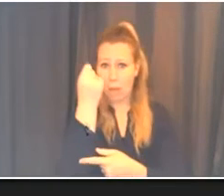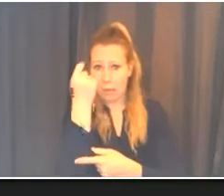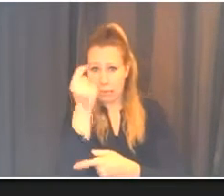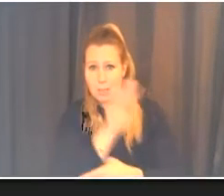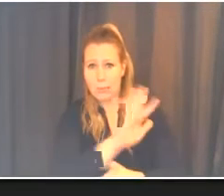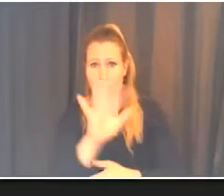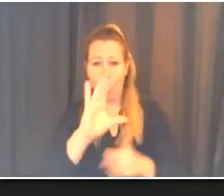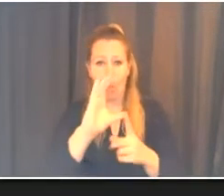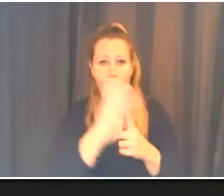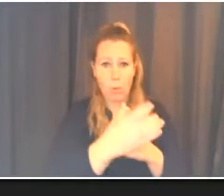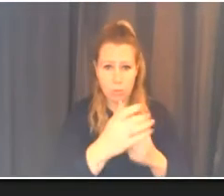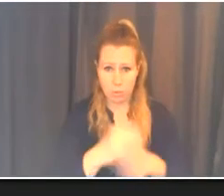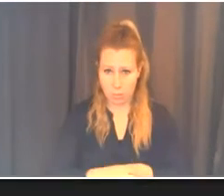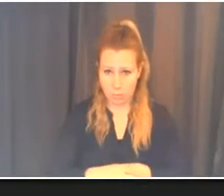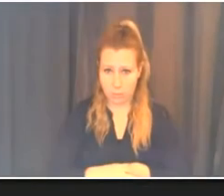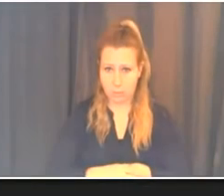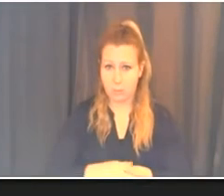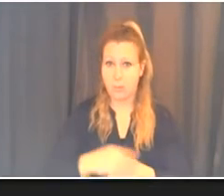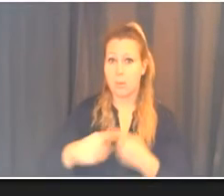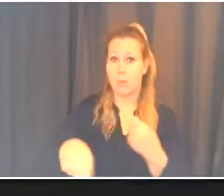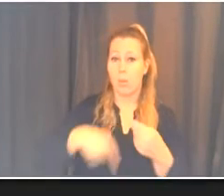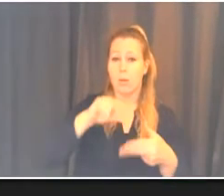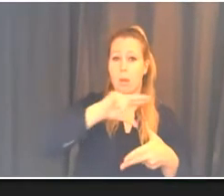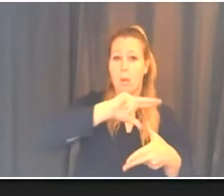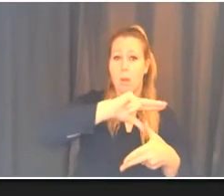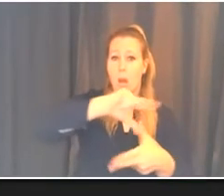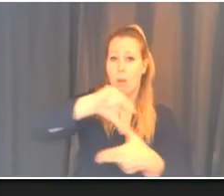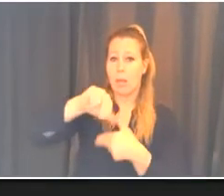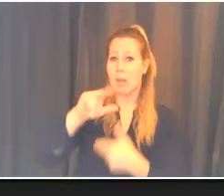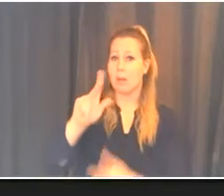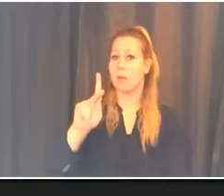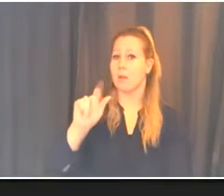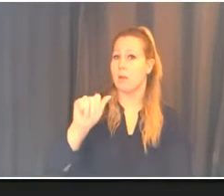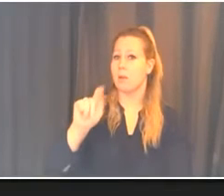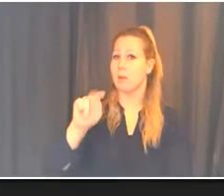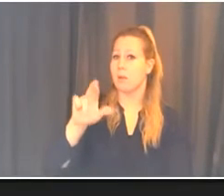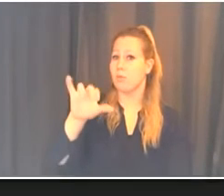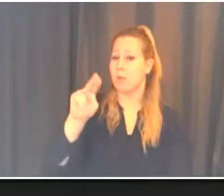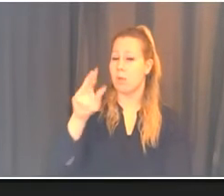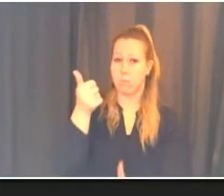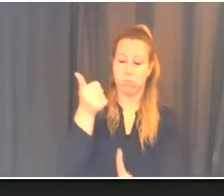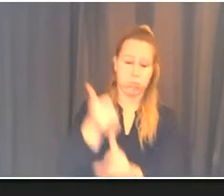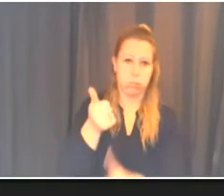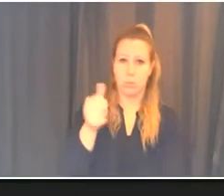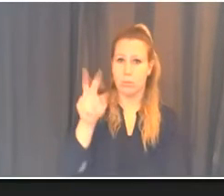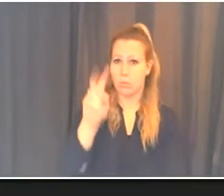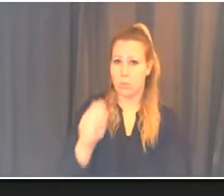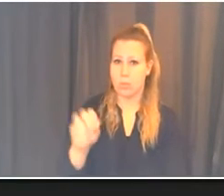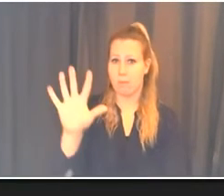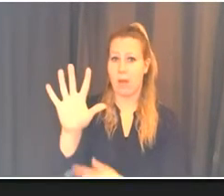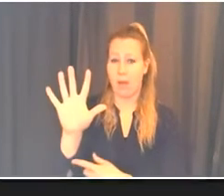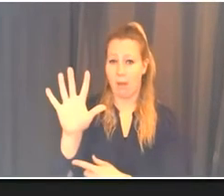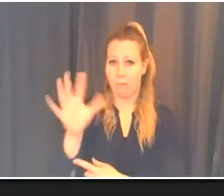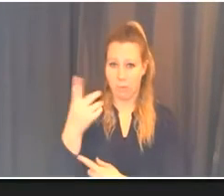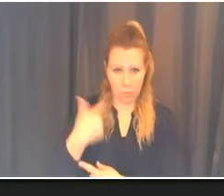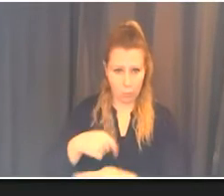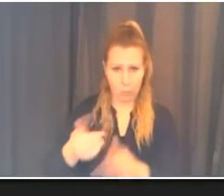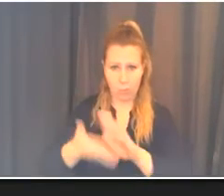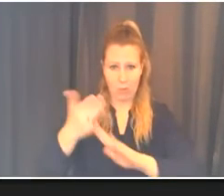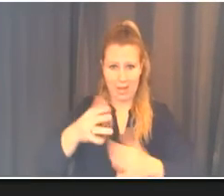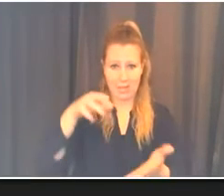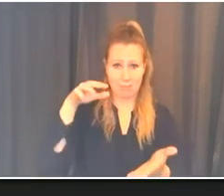ever documented the prevalence of ipv in a region before and after a major disaster and it found that there was a